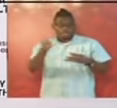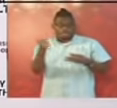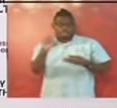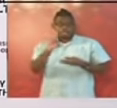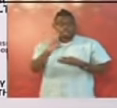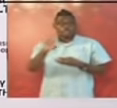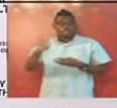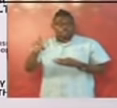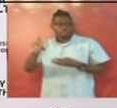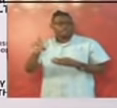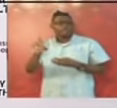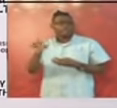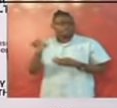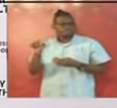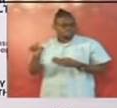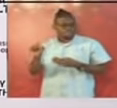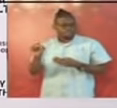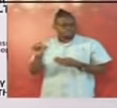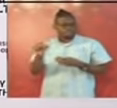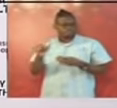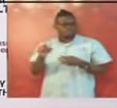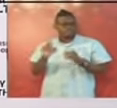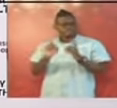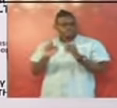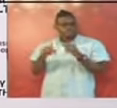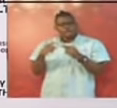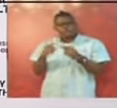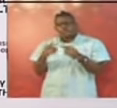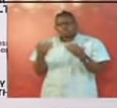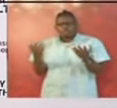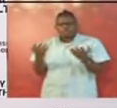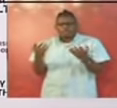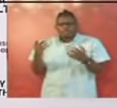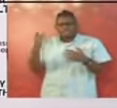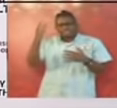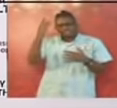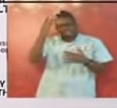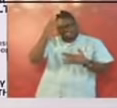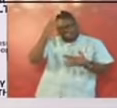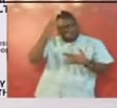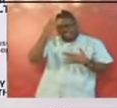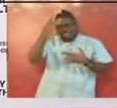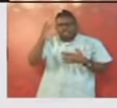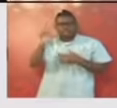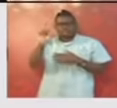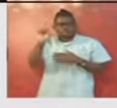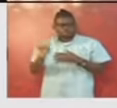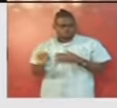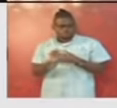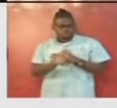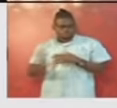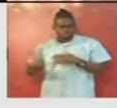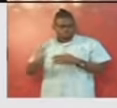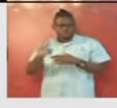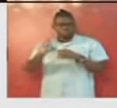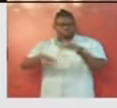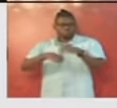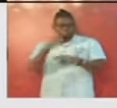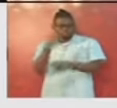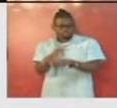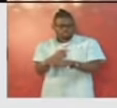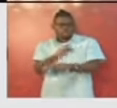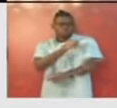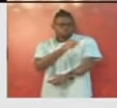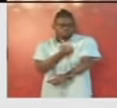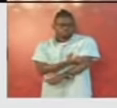Consultant Endocrinologist with the Southwest Regional Health Authority. I'm Candice Alcantara, Corporate Communication Manager at the